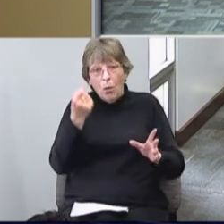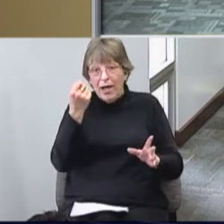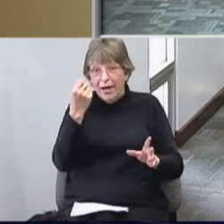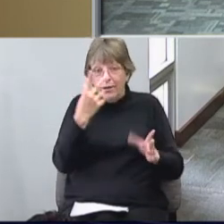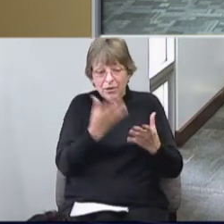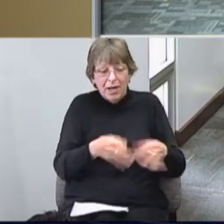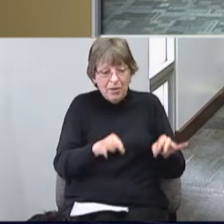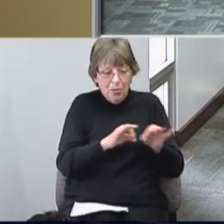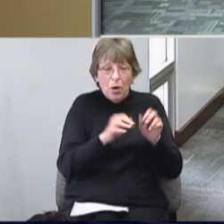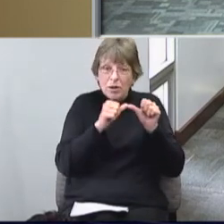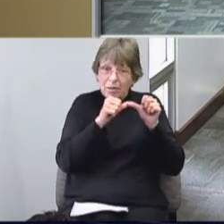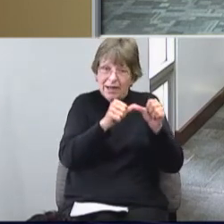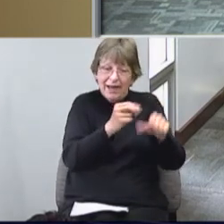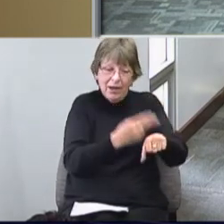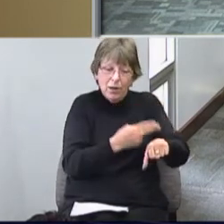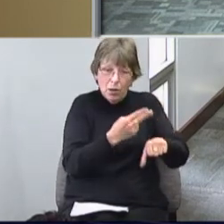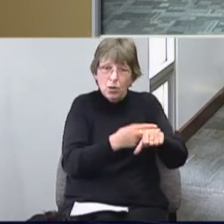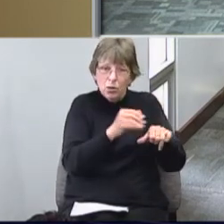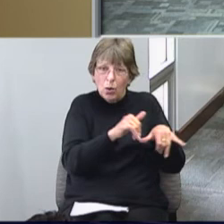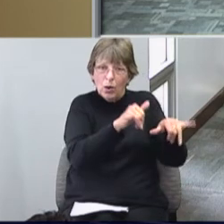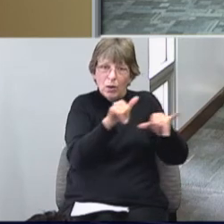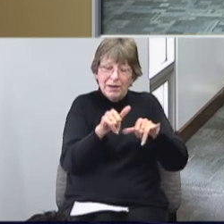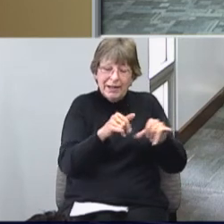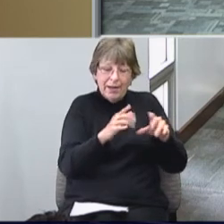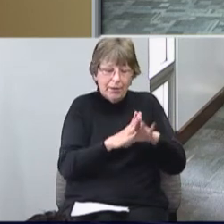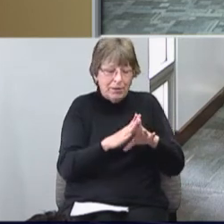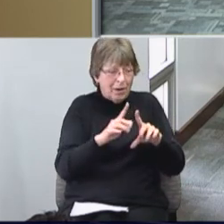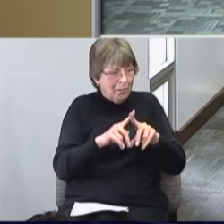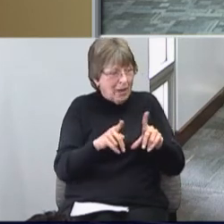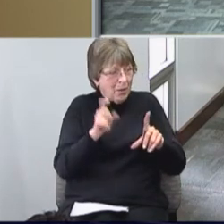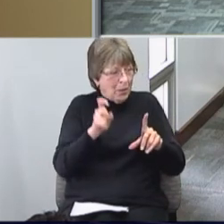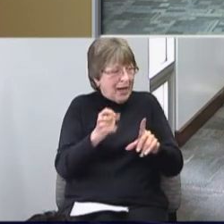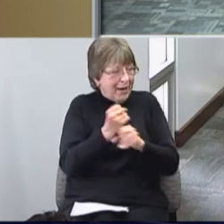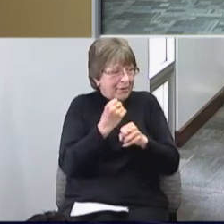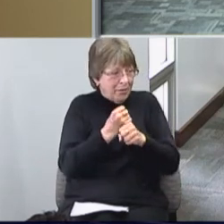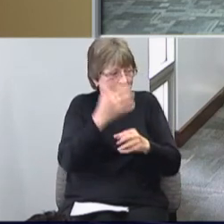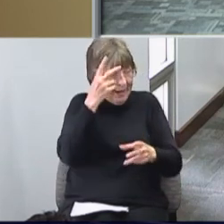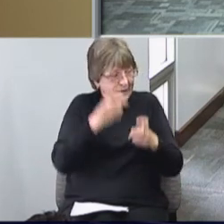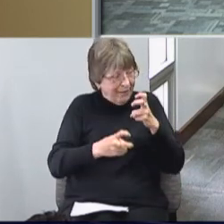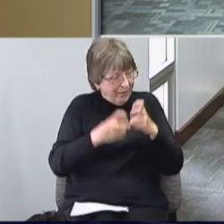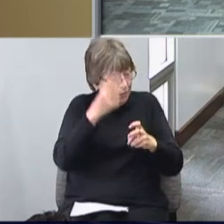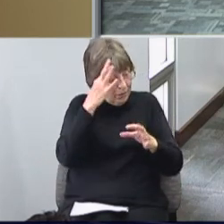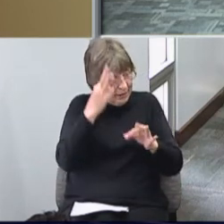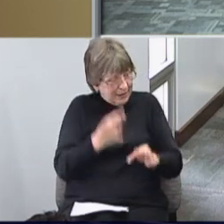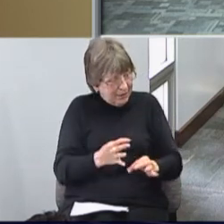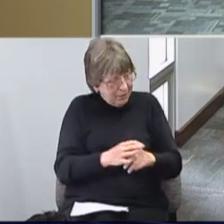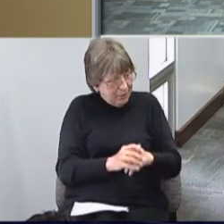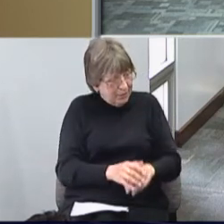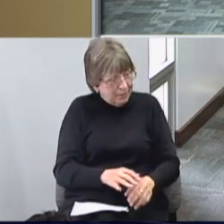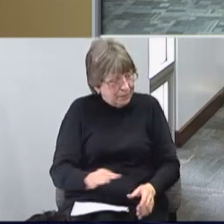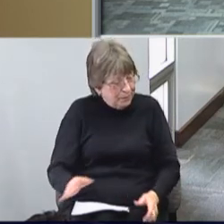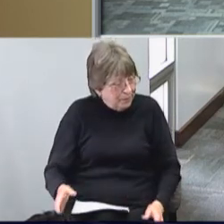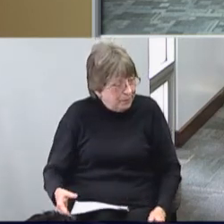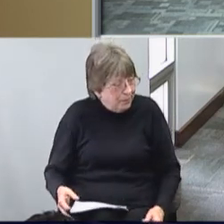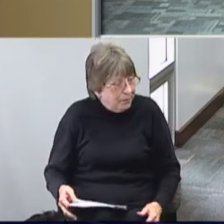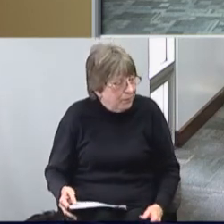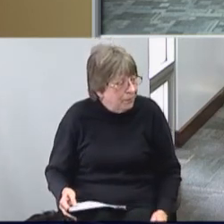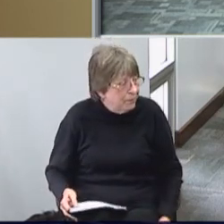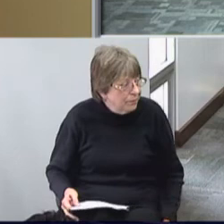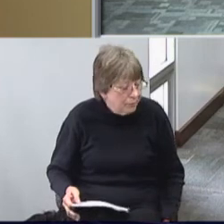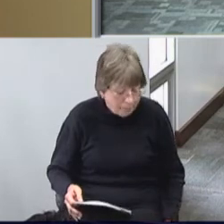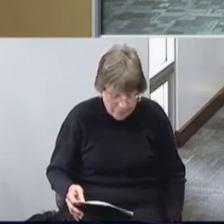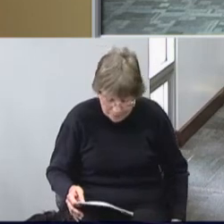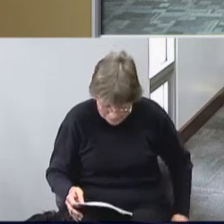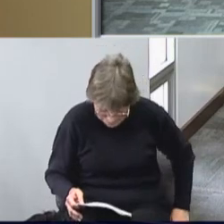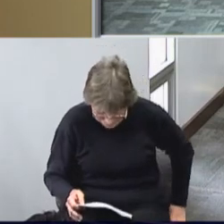standards, but simply that we're at a crossroads and we have to make a really tough decision. So I just wanted to mention that.